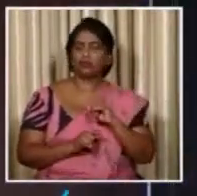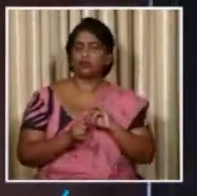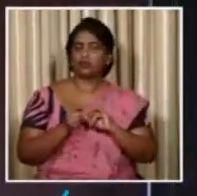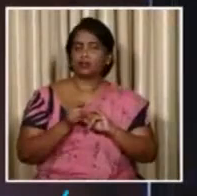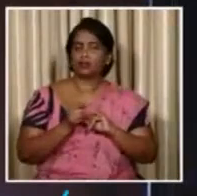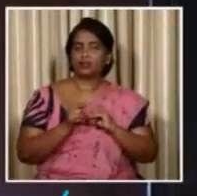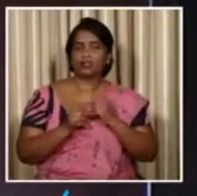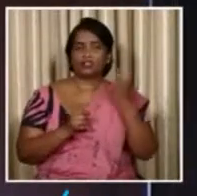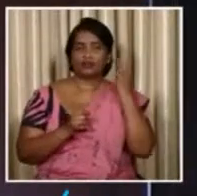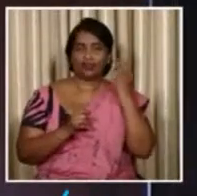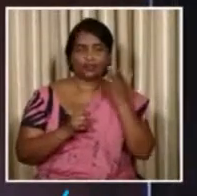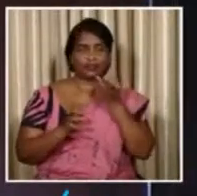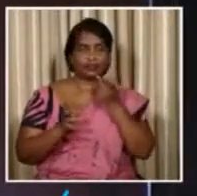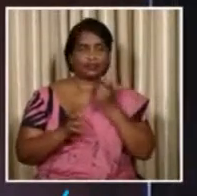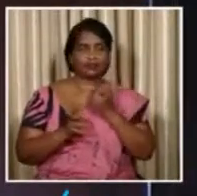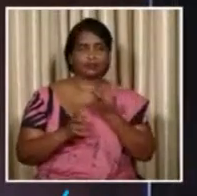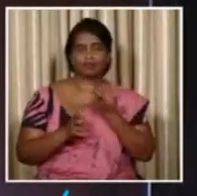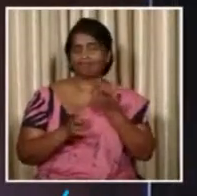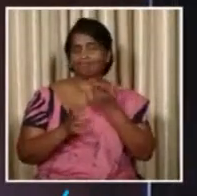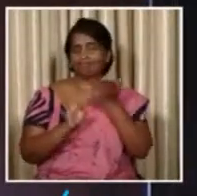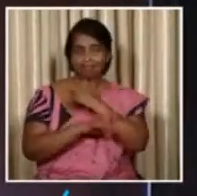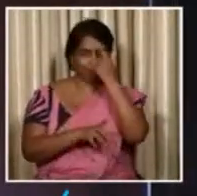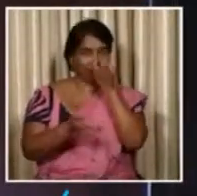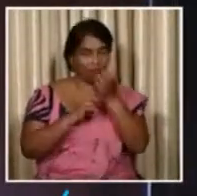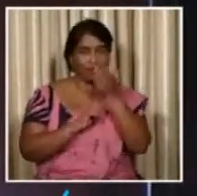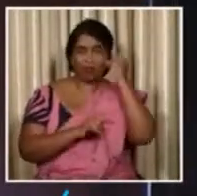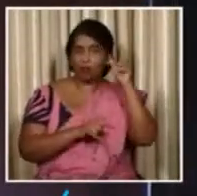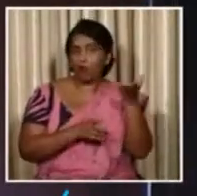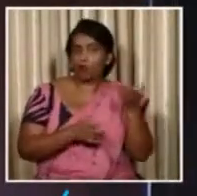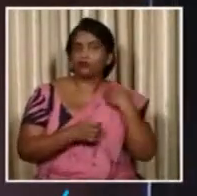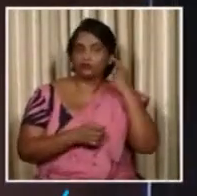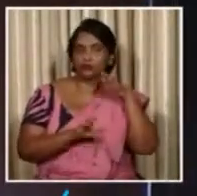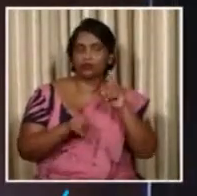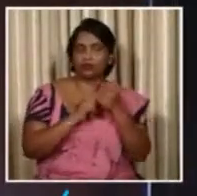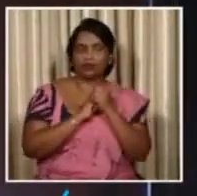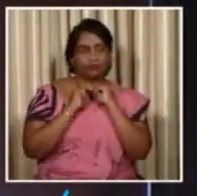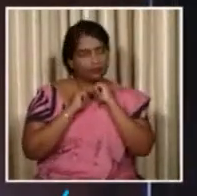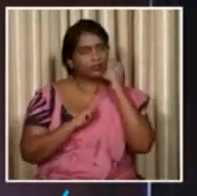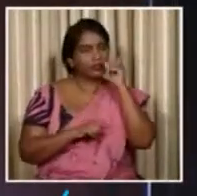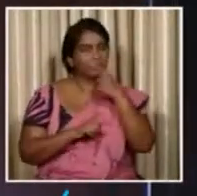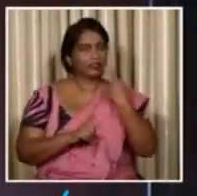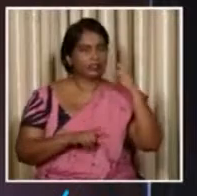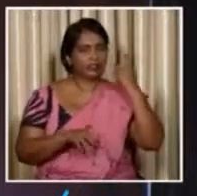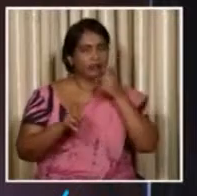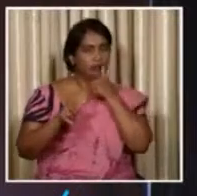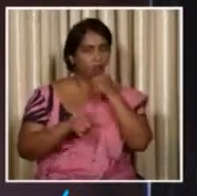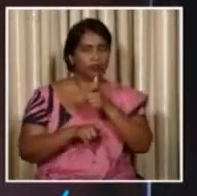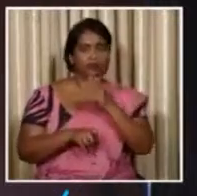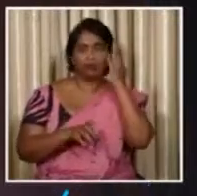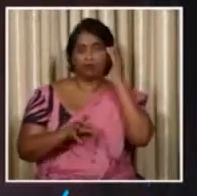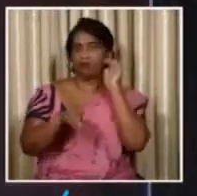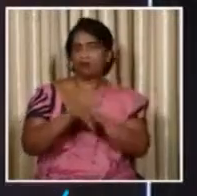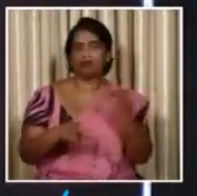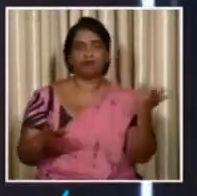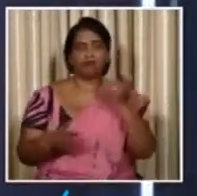lady. The President spoke last evening in this August Assembly, stating that these were 5 well-coordinated